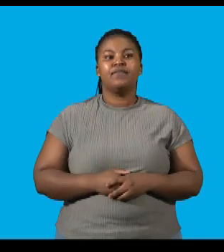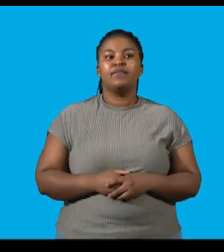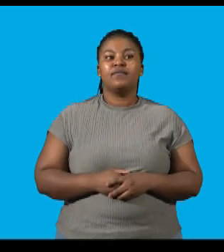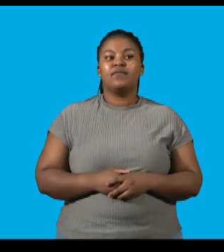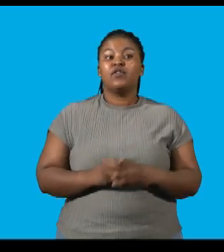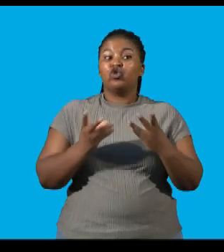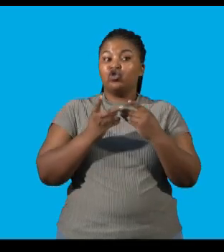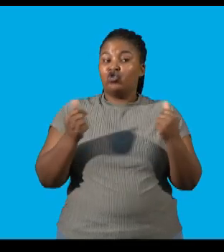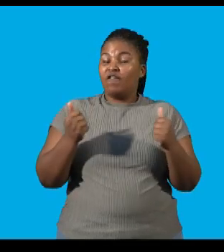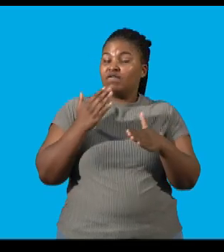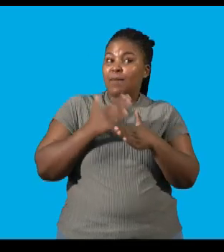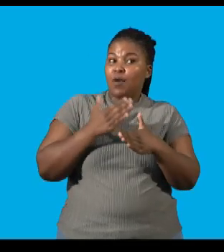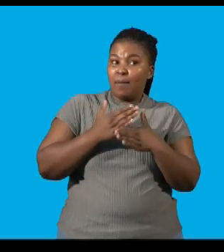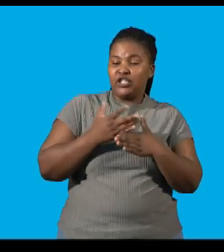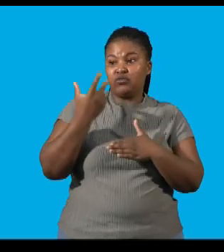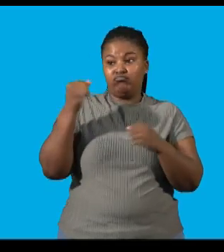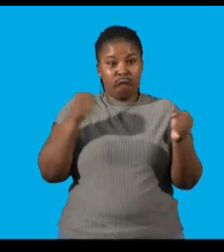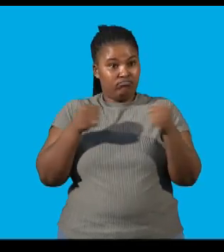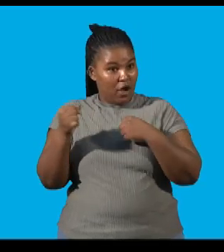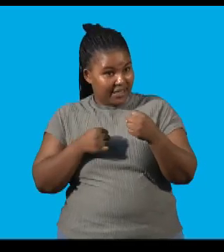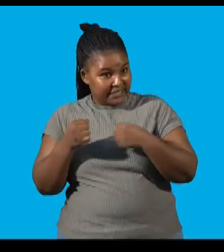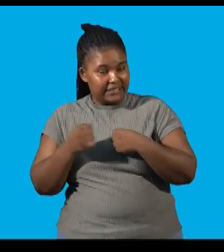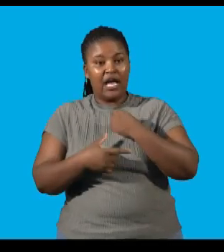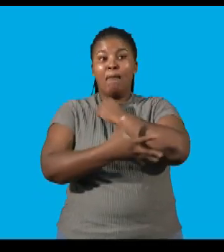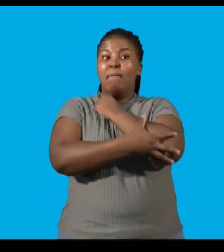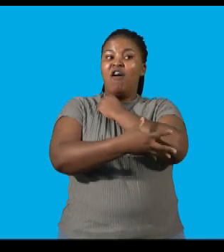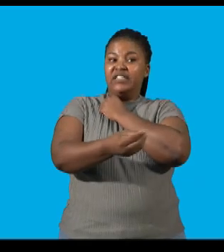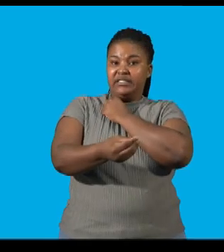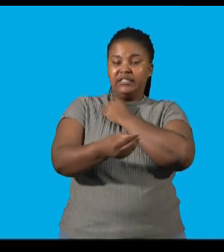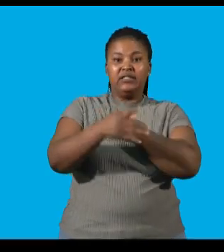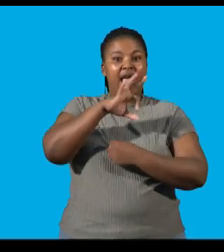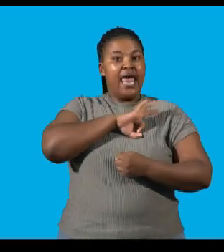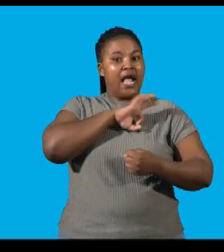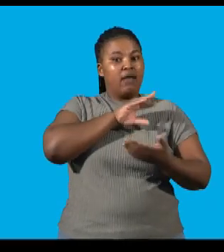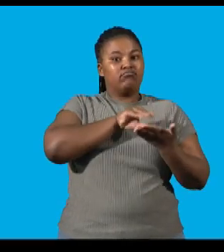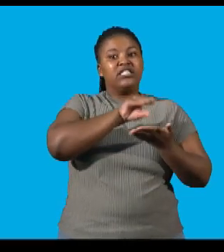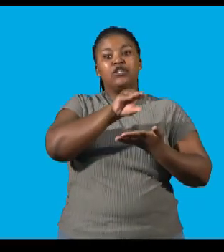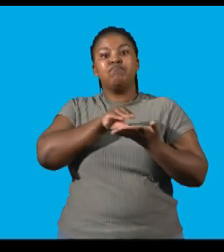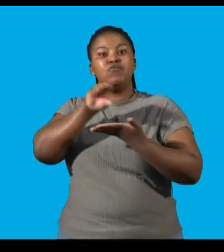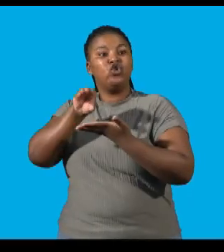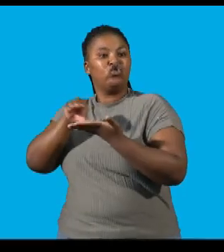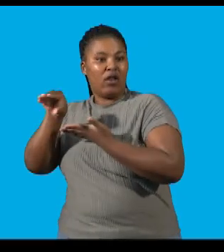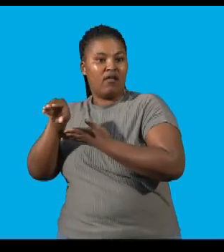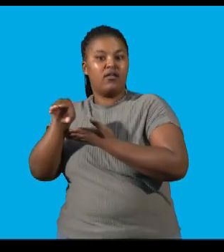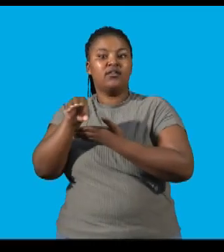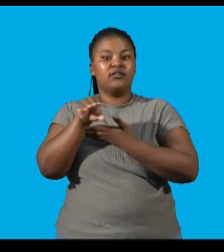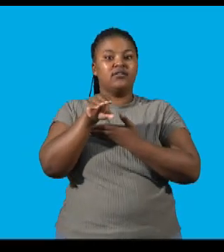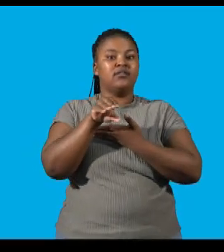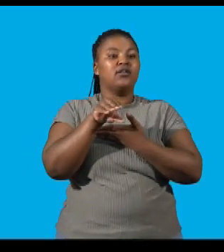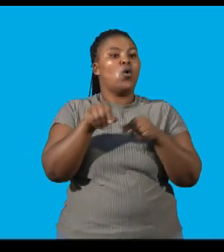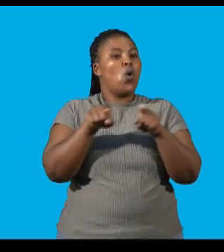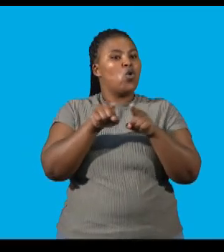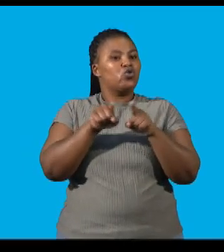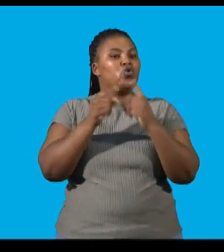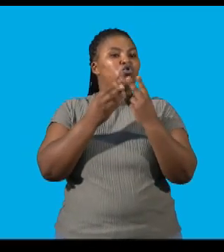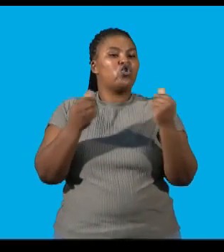Unemployment or employment, poverty or distribution of income, as well as the